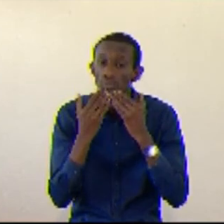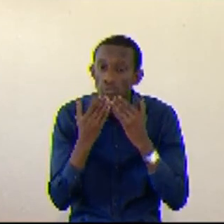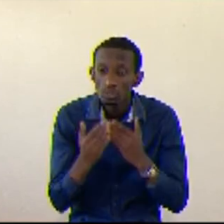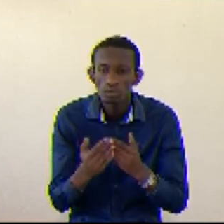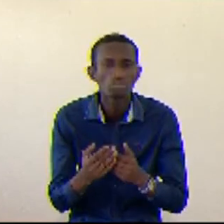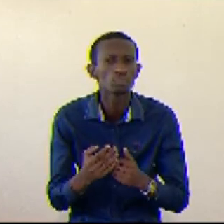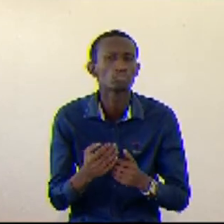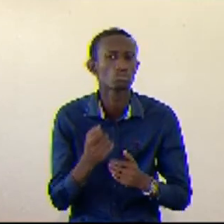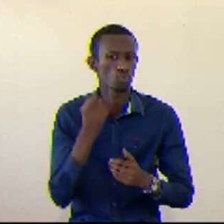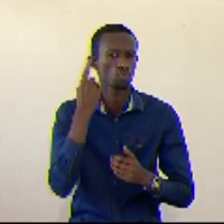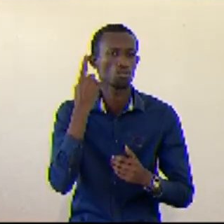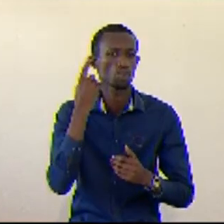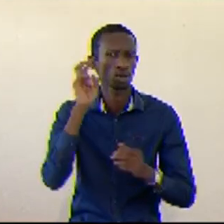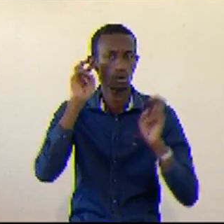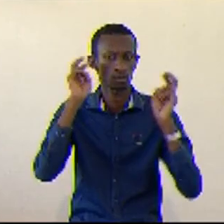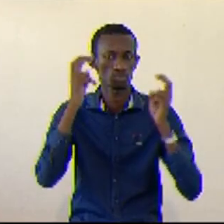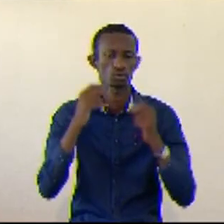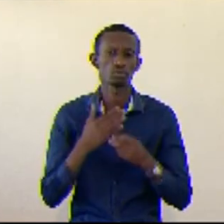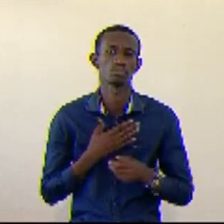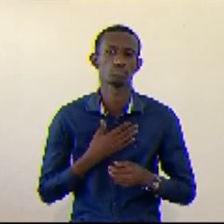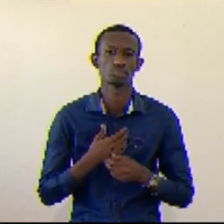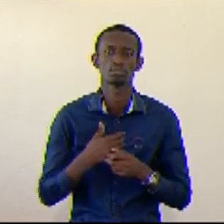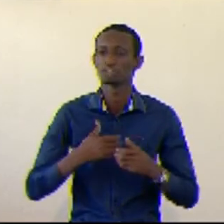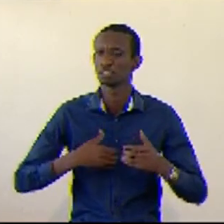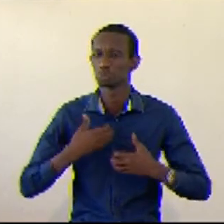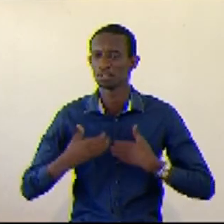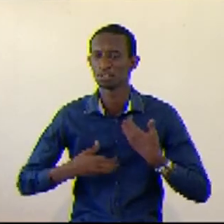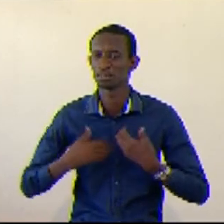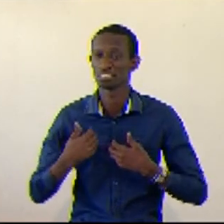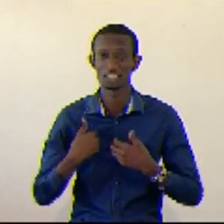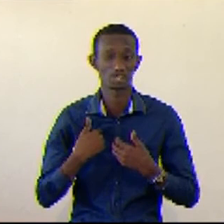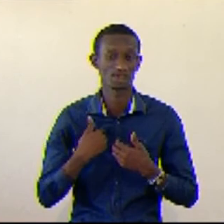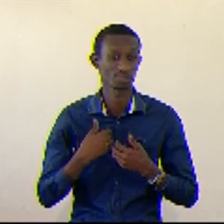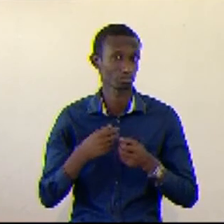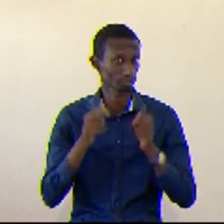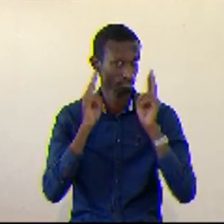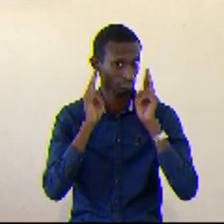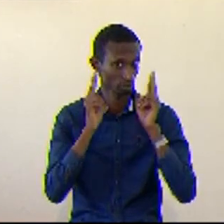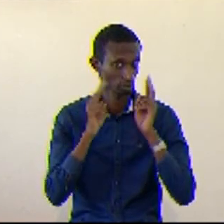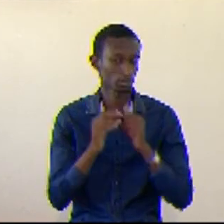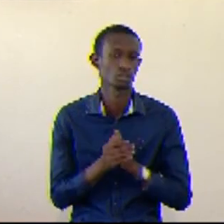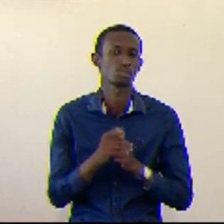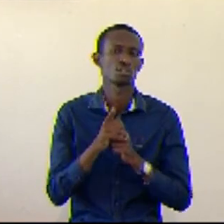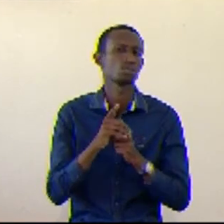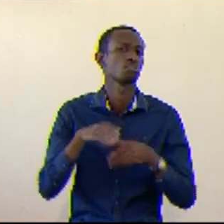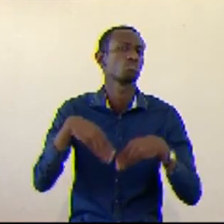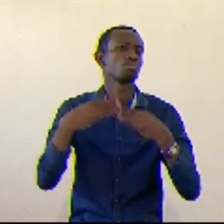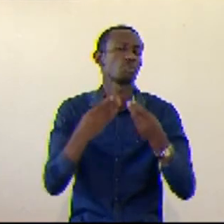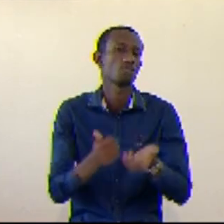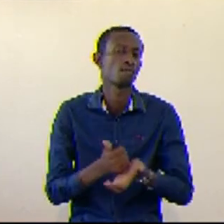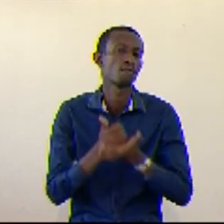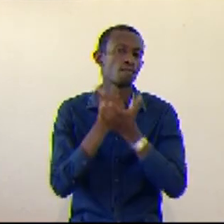was interesting. I'm very sure it will be helping for solving different